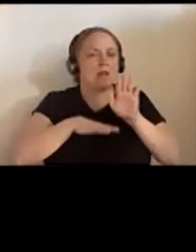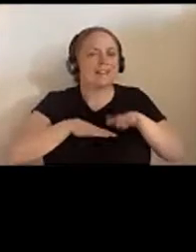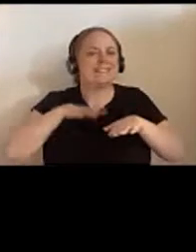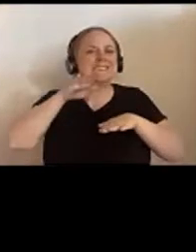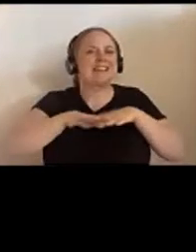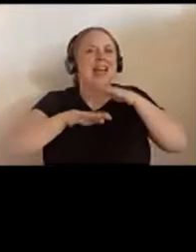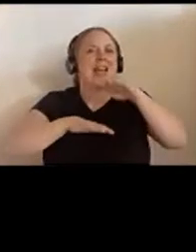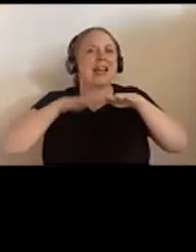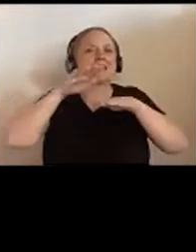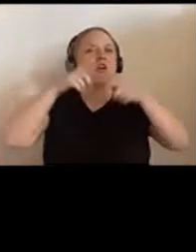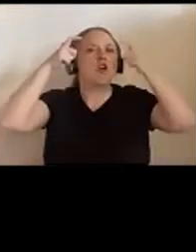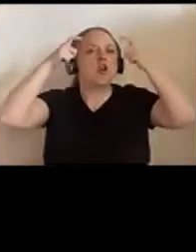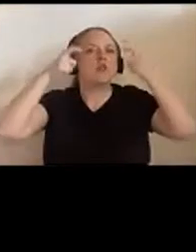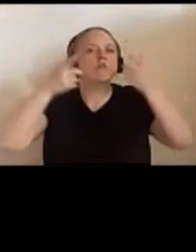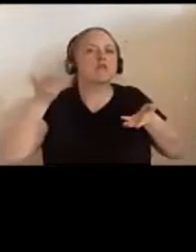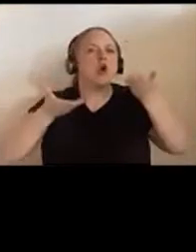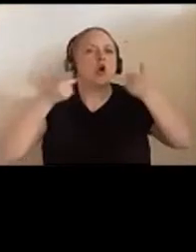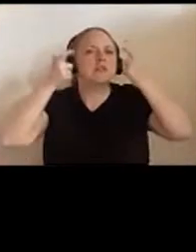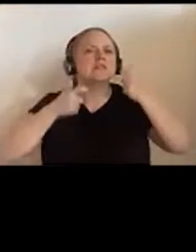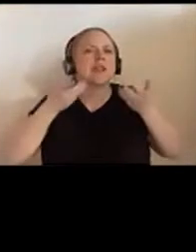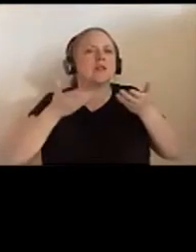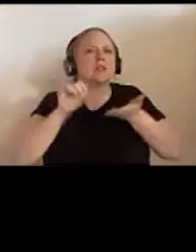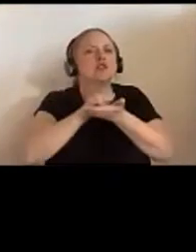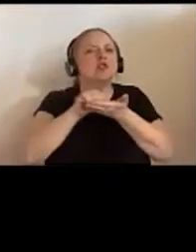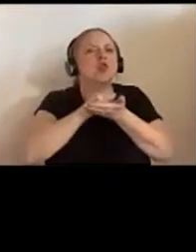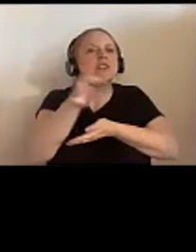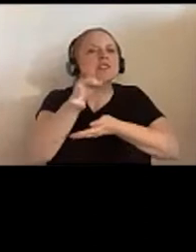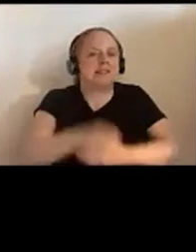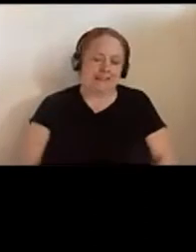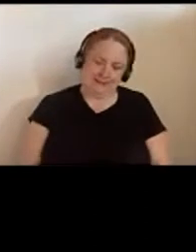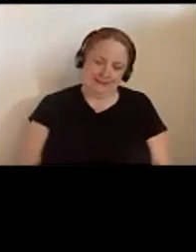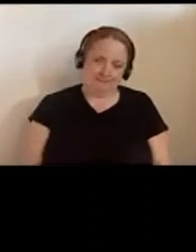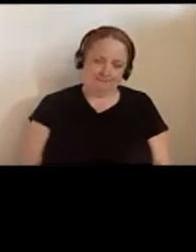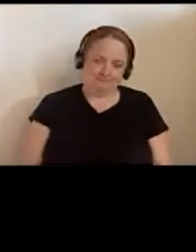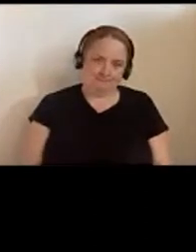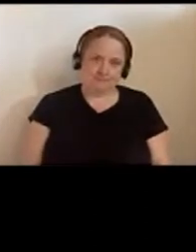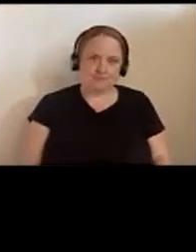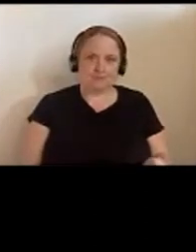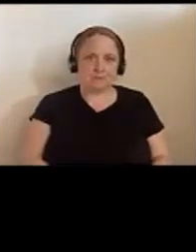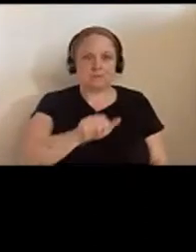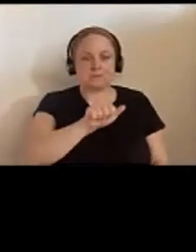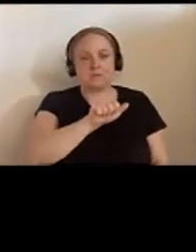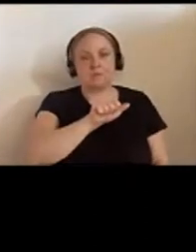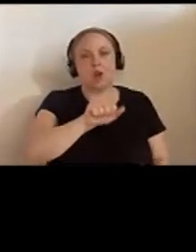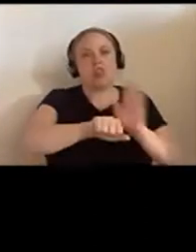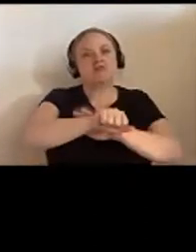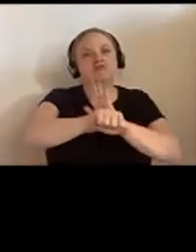a courthouse in New York City. The image on the right